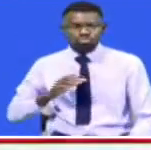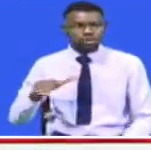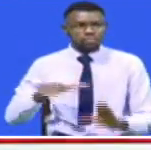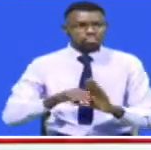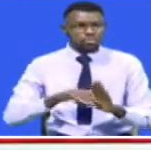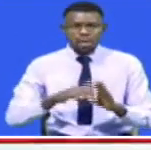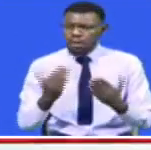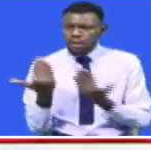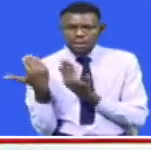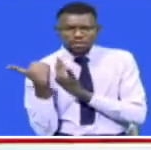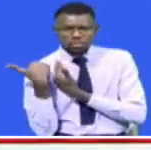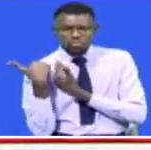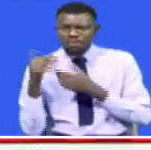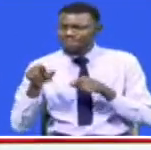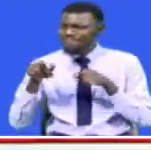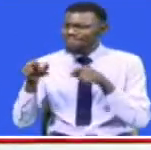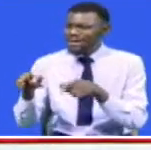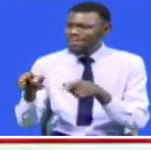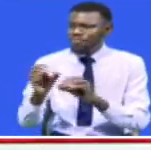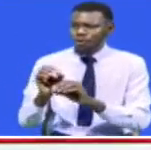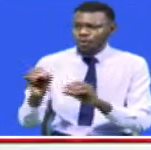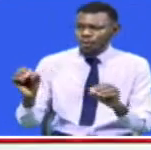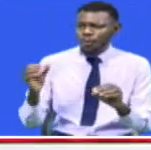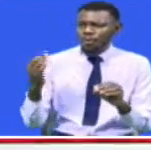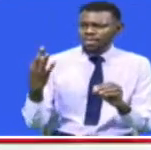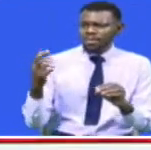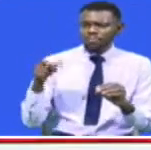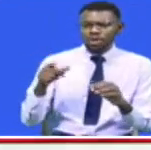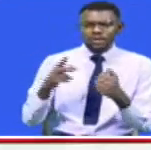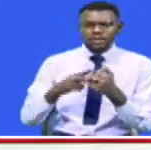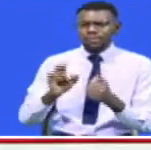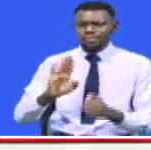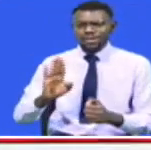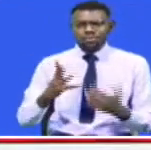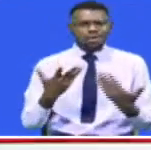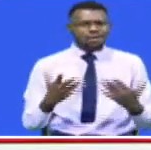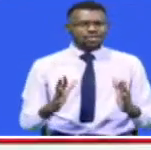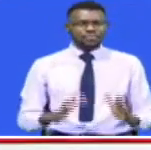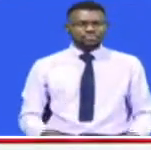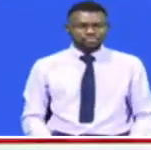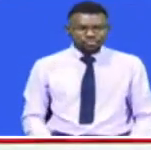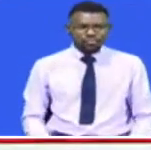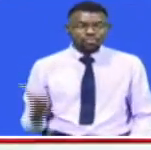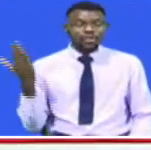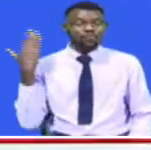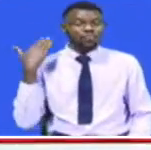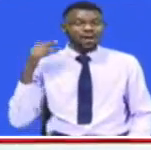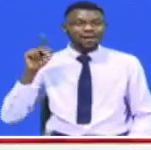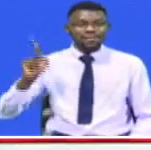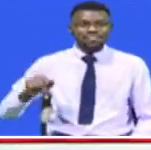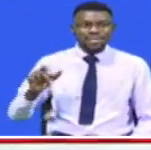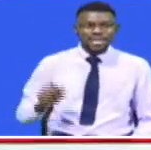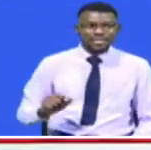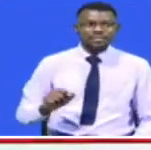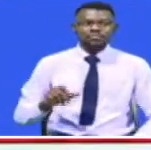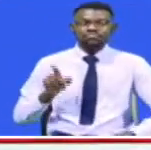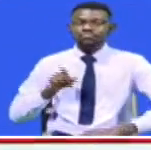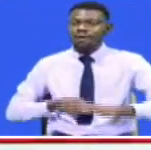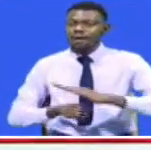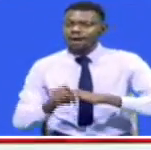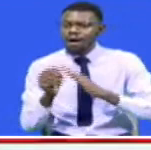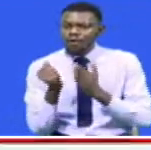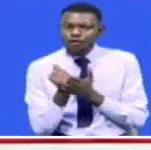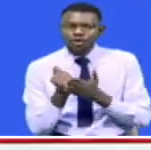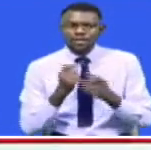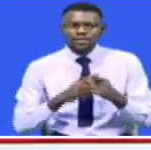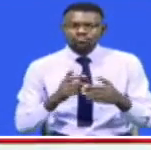not to blame for the 3.7 billion shilling scandal. According to Moreau, the former PS, she got into office when the tendering